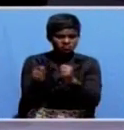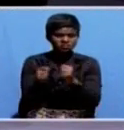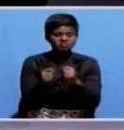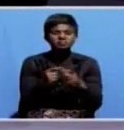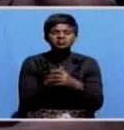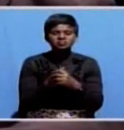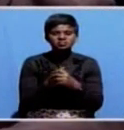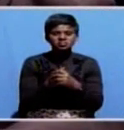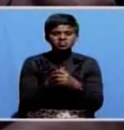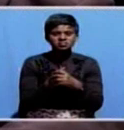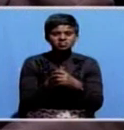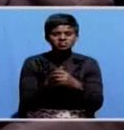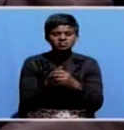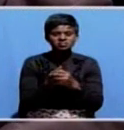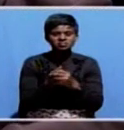extent